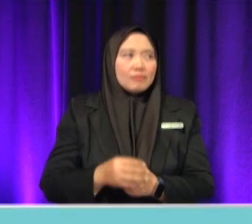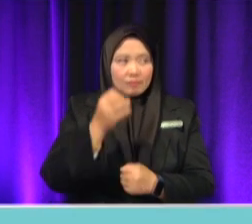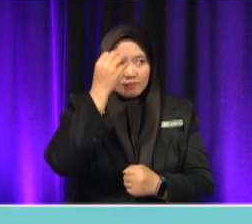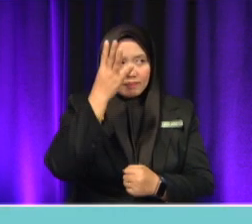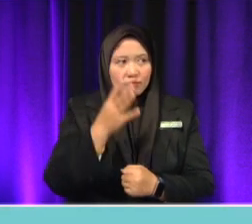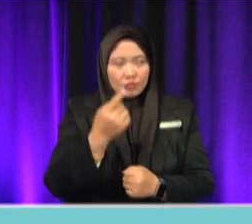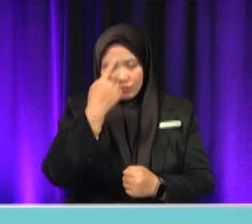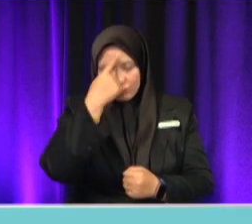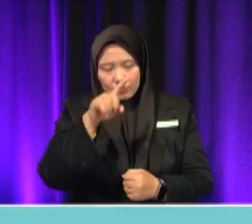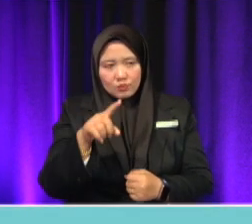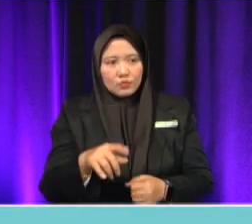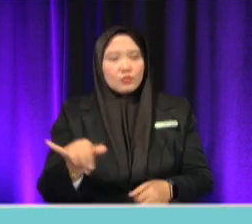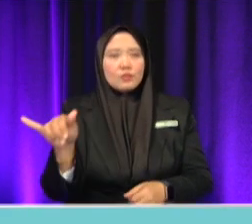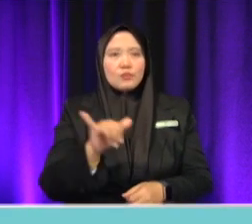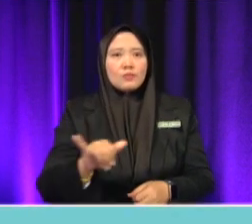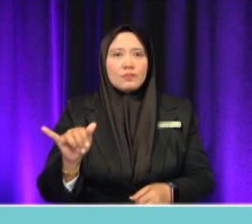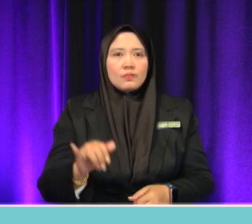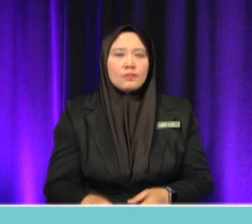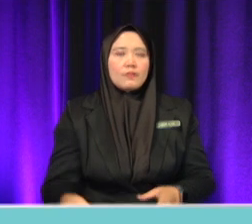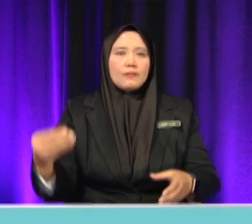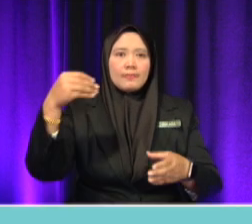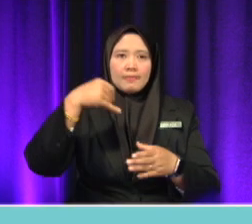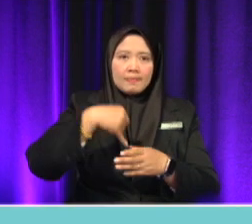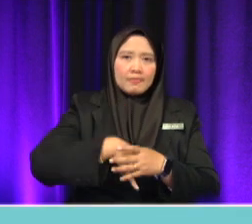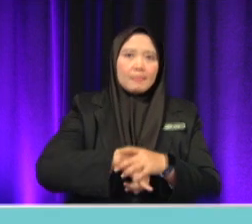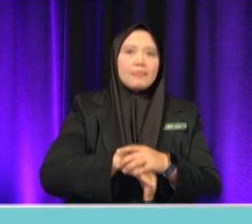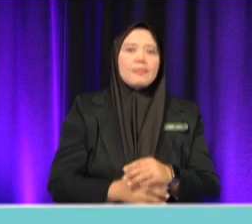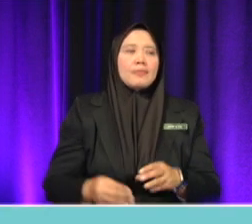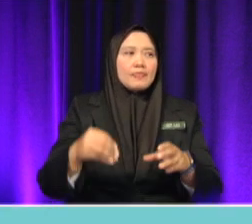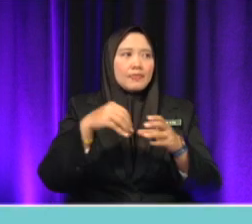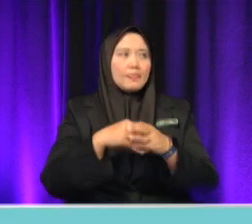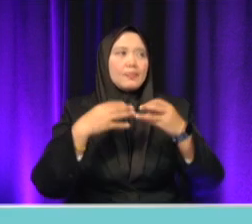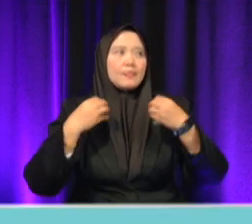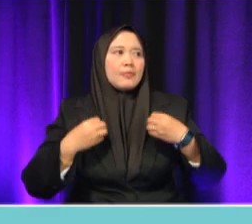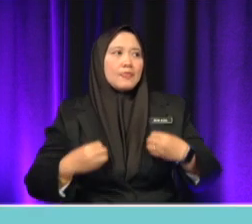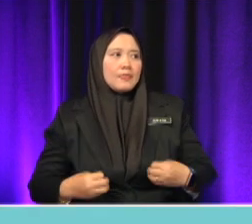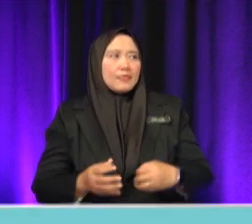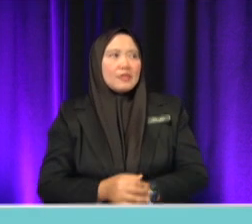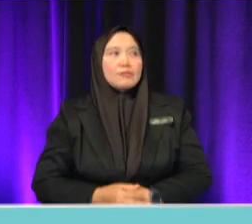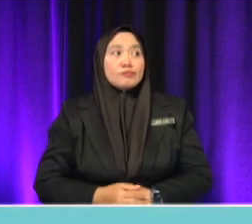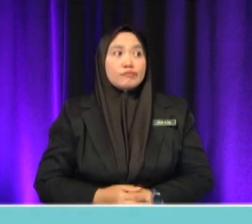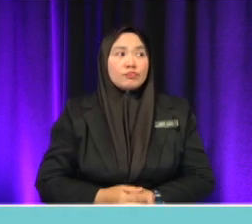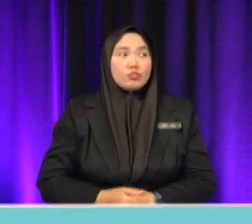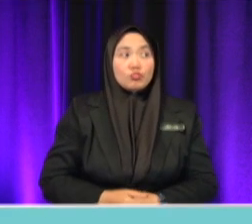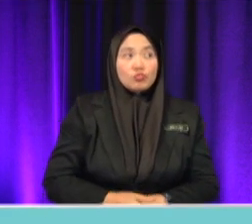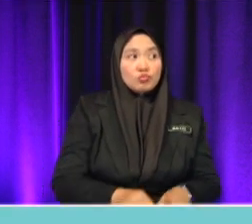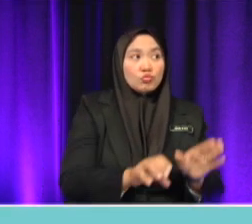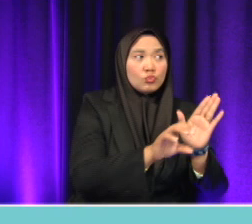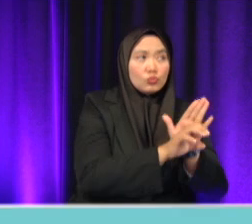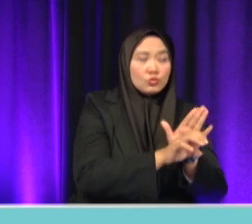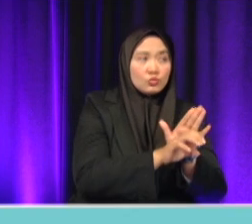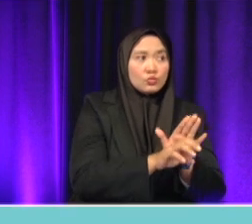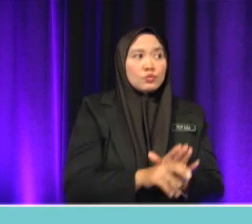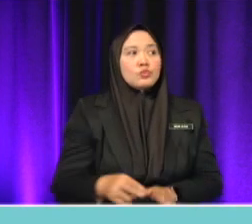get involved with charities. For example, the first sentence, have you ever considered using it to improve the lives of others?